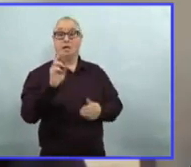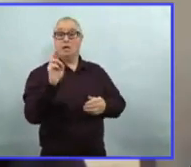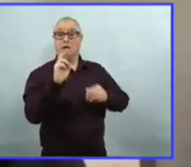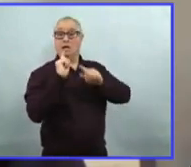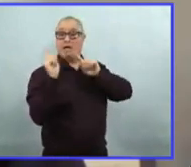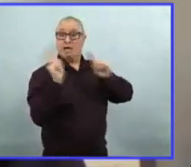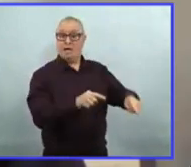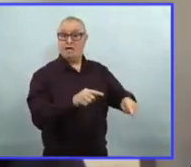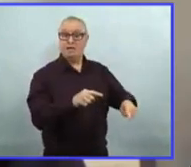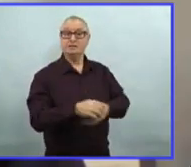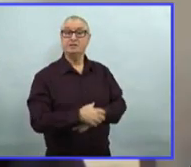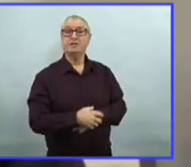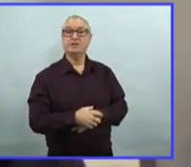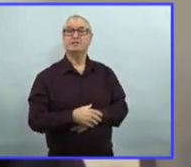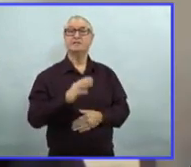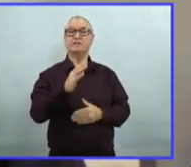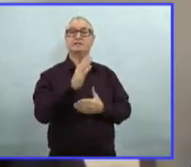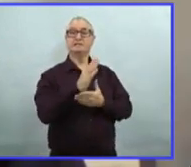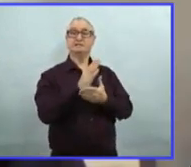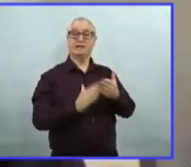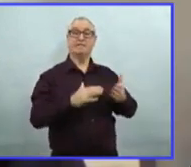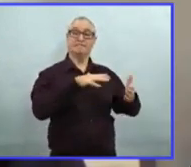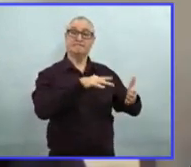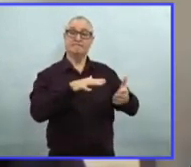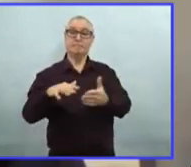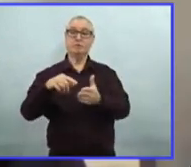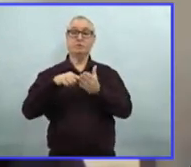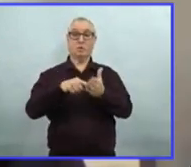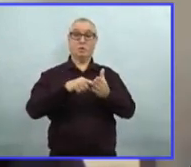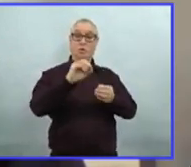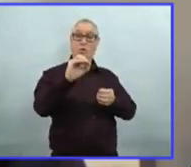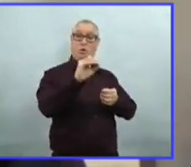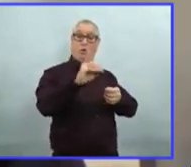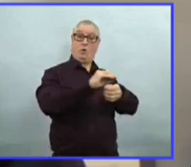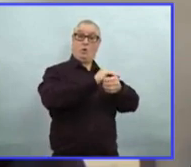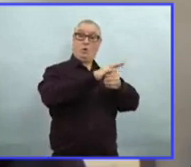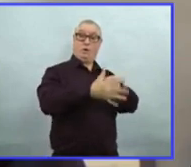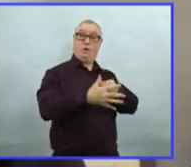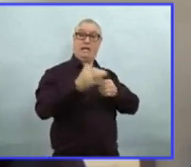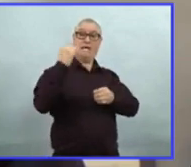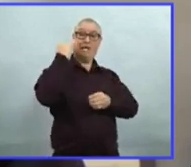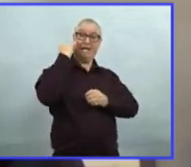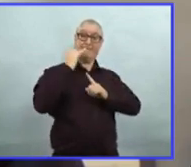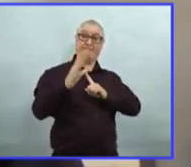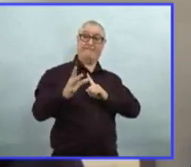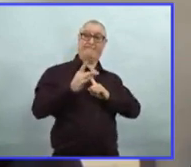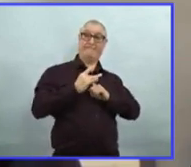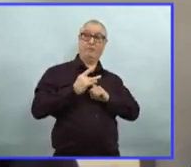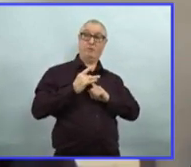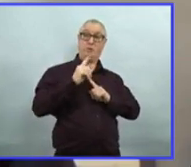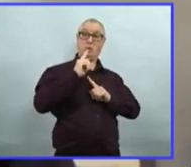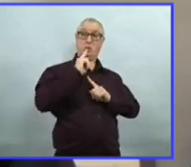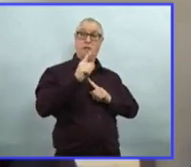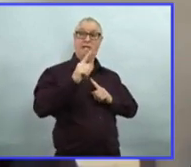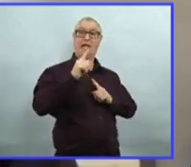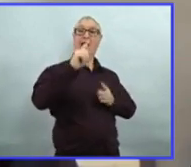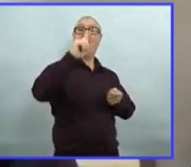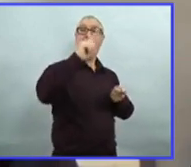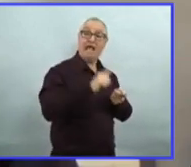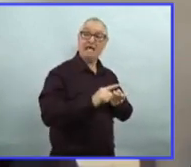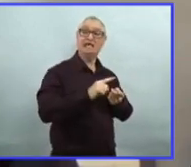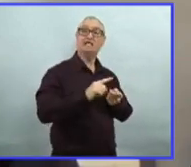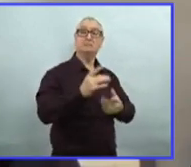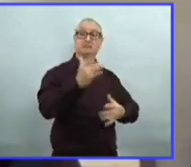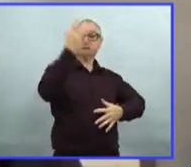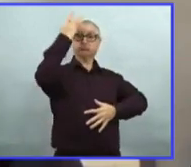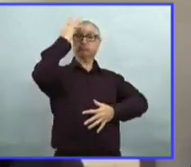less severe, but we can't rely on that just because of those sheer numbers. So we have taken a number